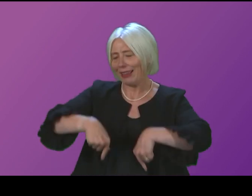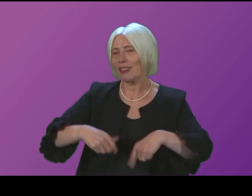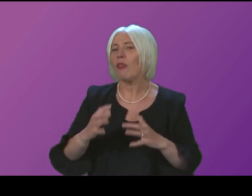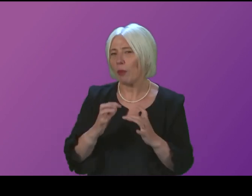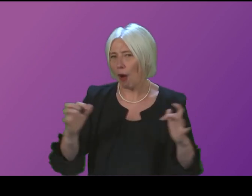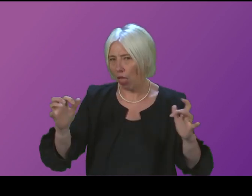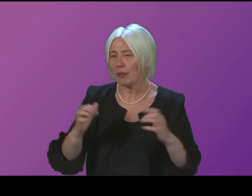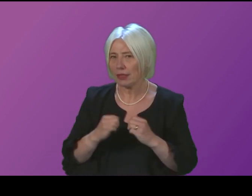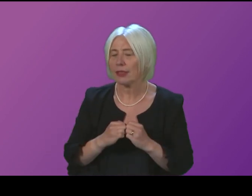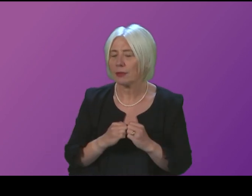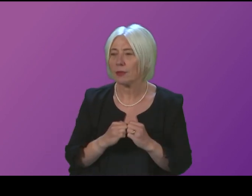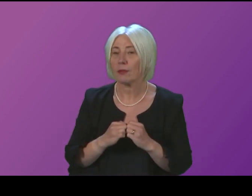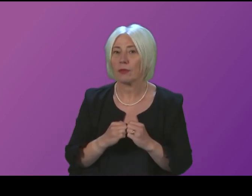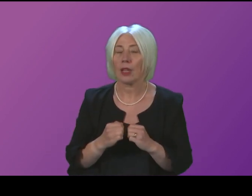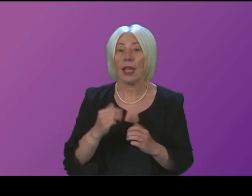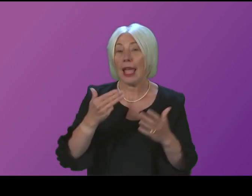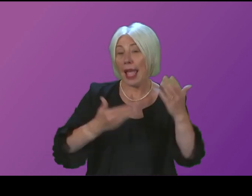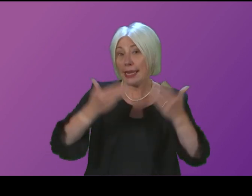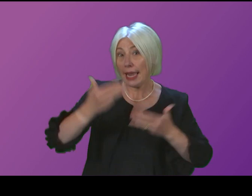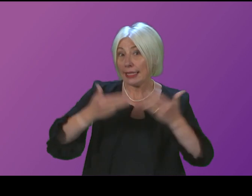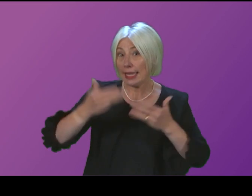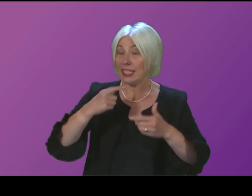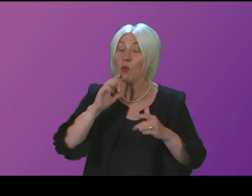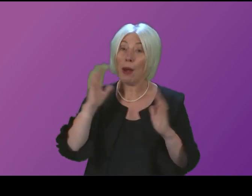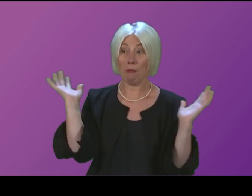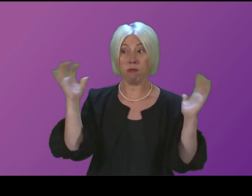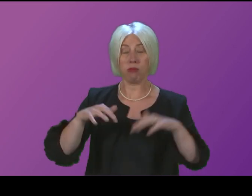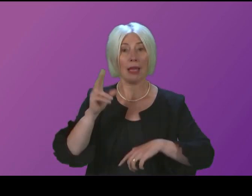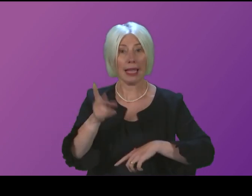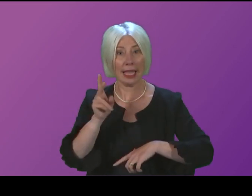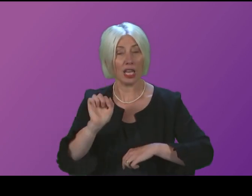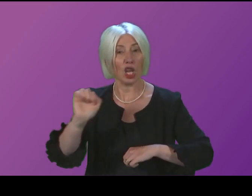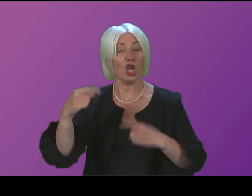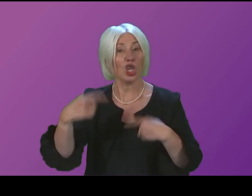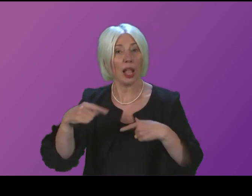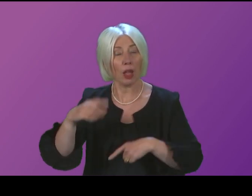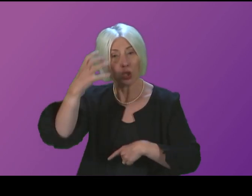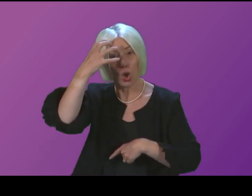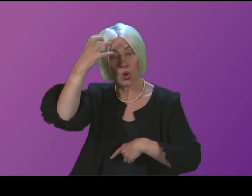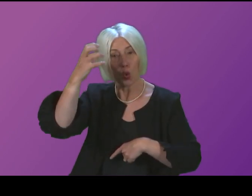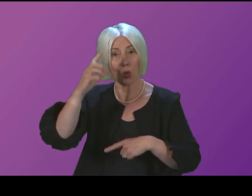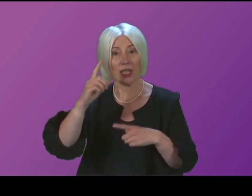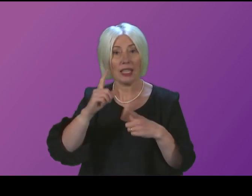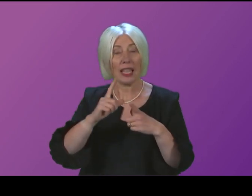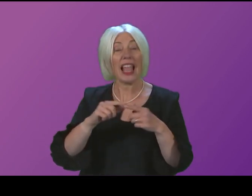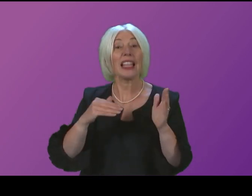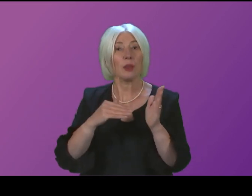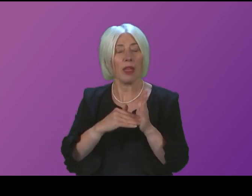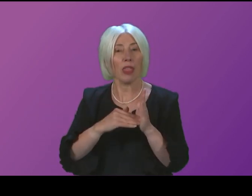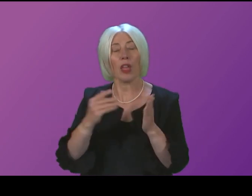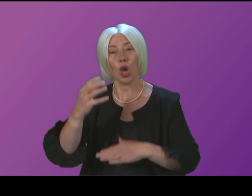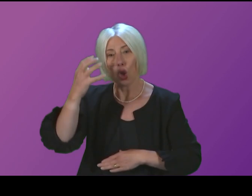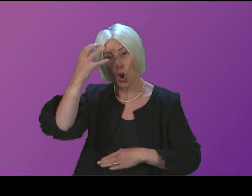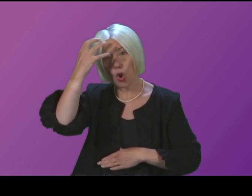day we reconvened in 1999, she allowed the title Queen Elizabeth, Queen of Scots, to be